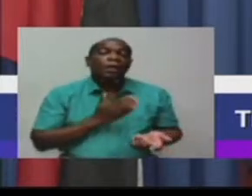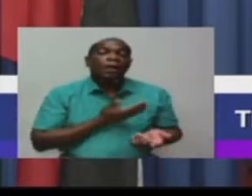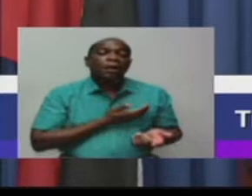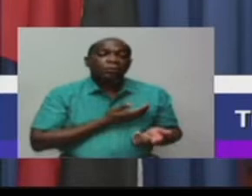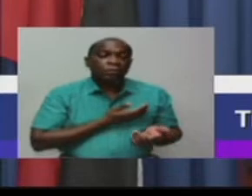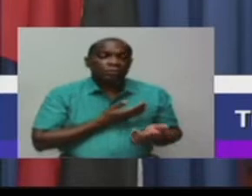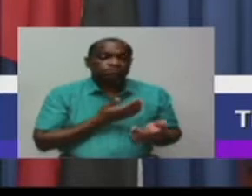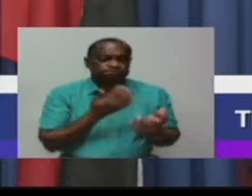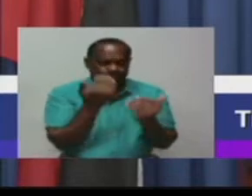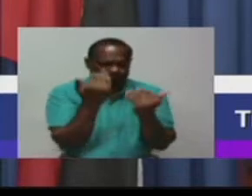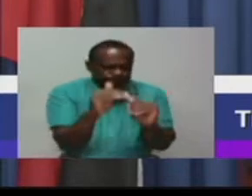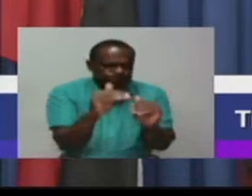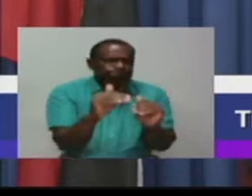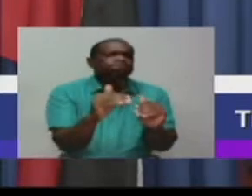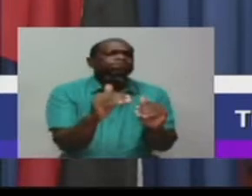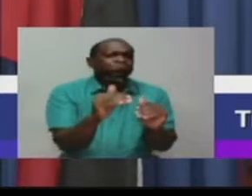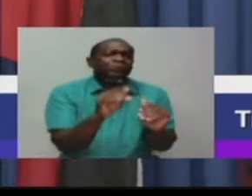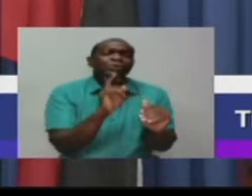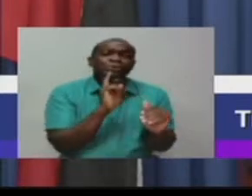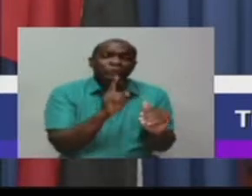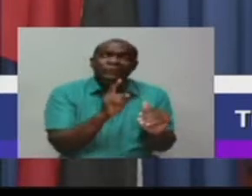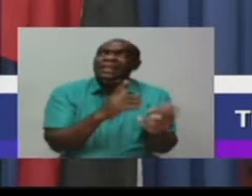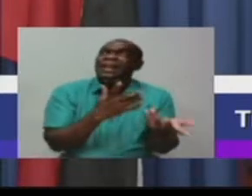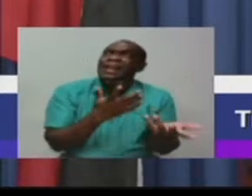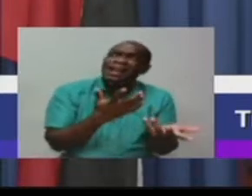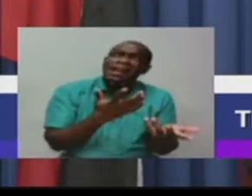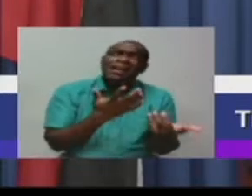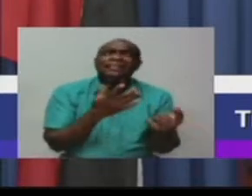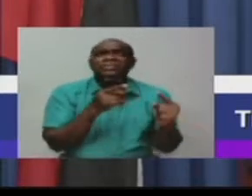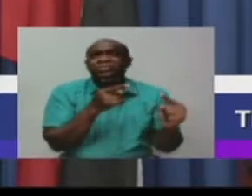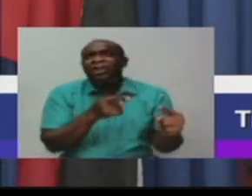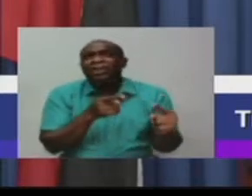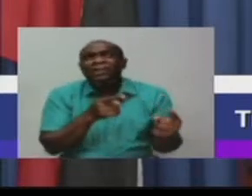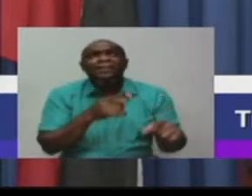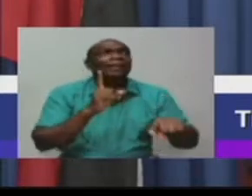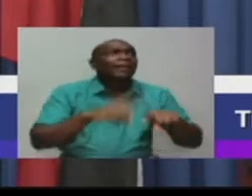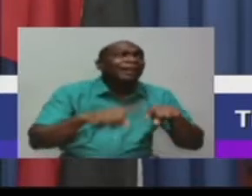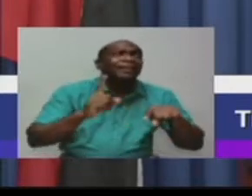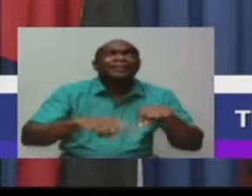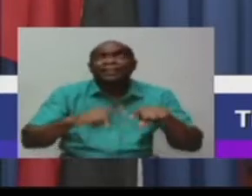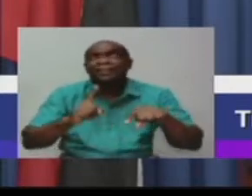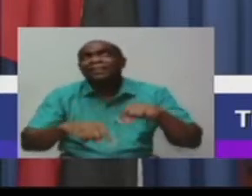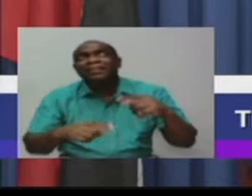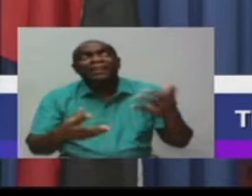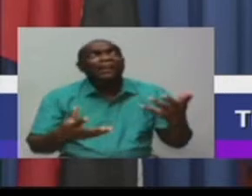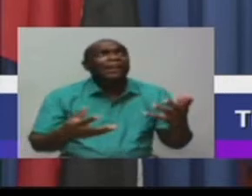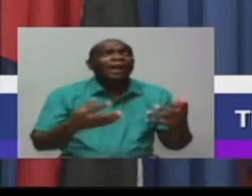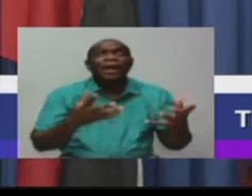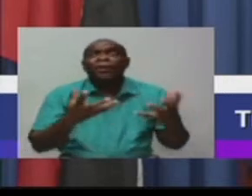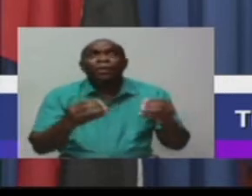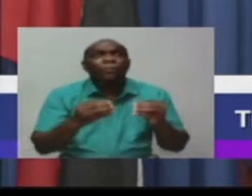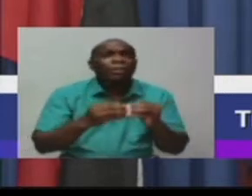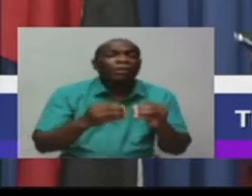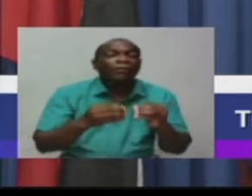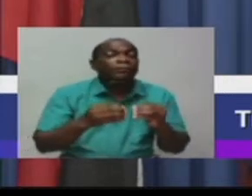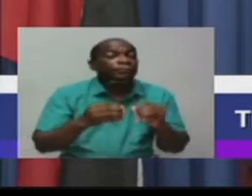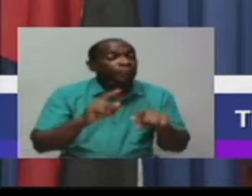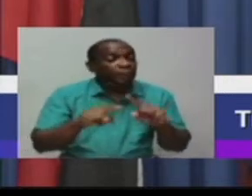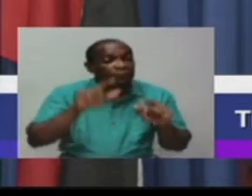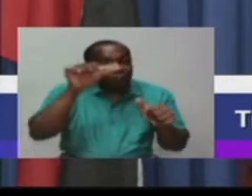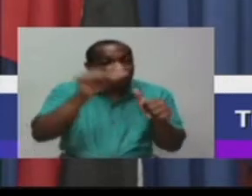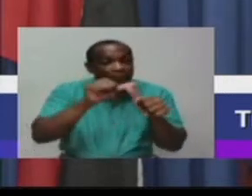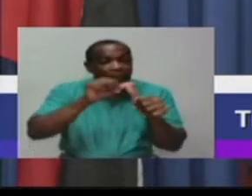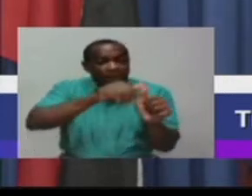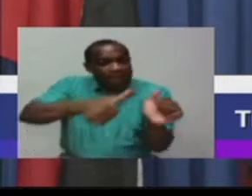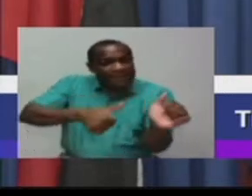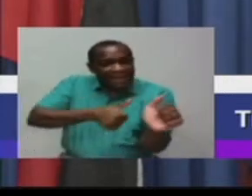there is a purpose behind it. And if we don't do that because of all the kinds of